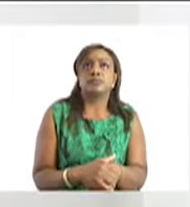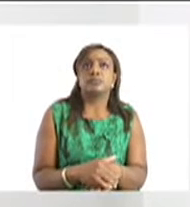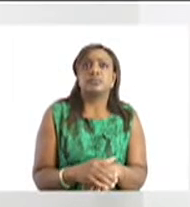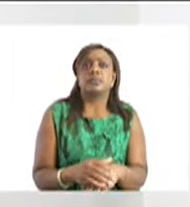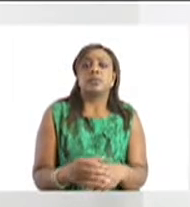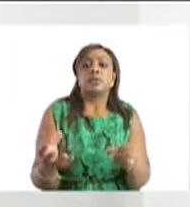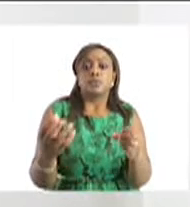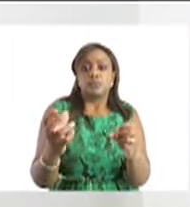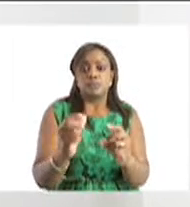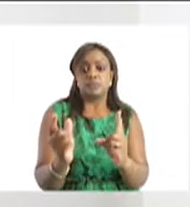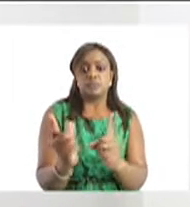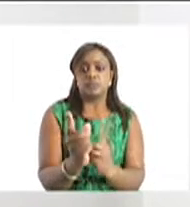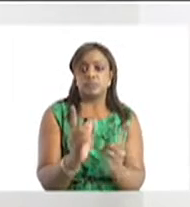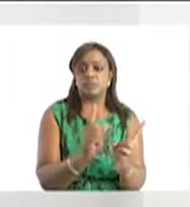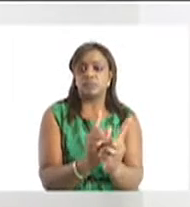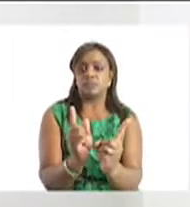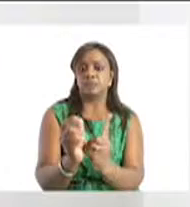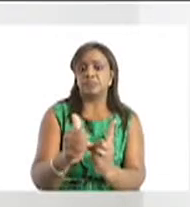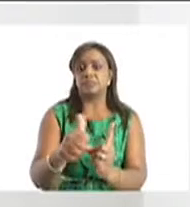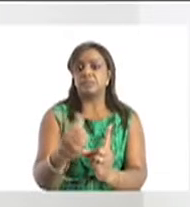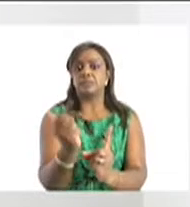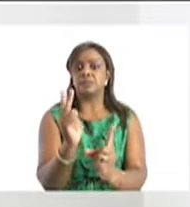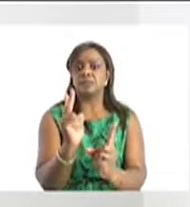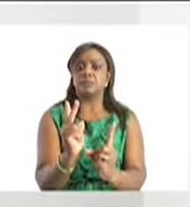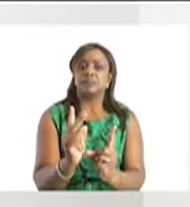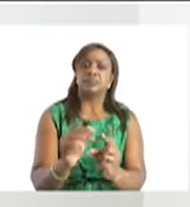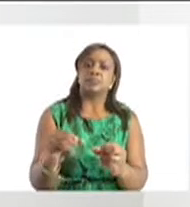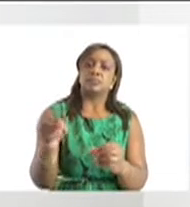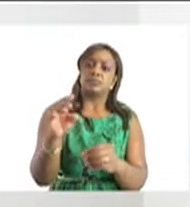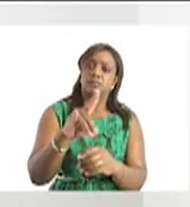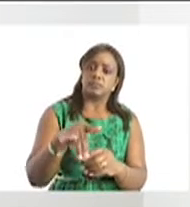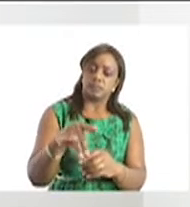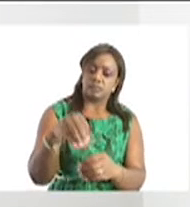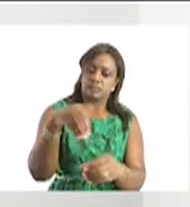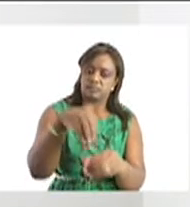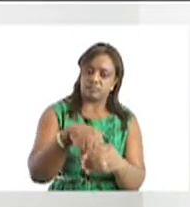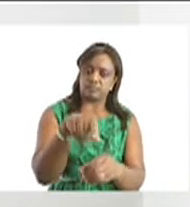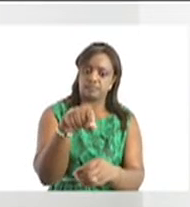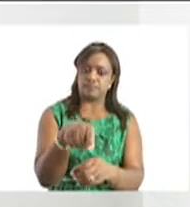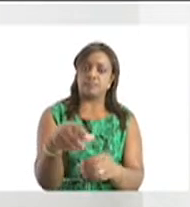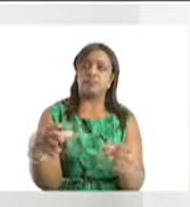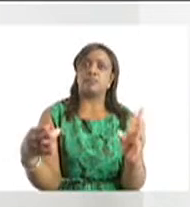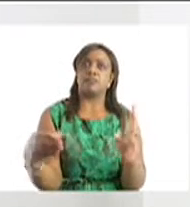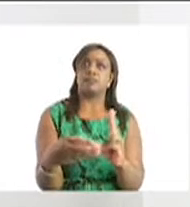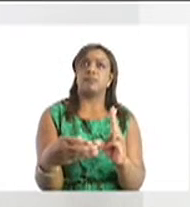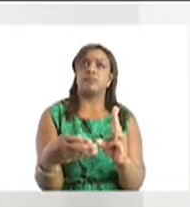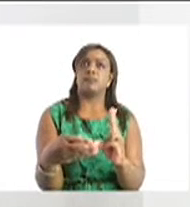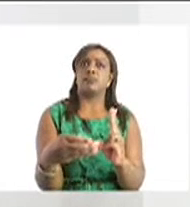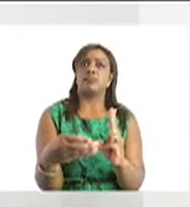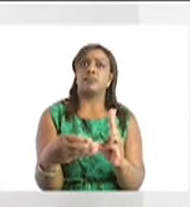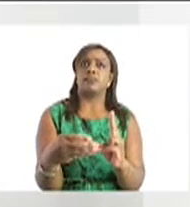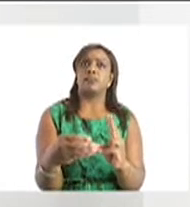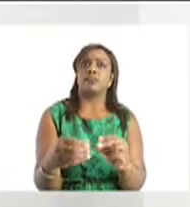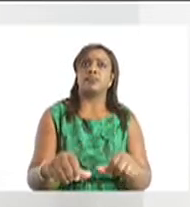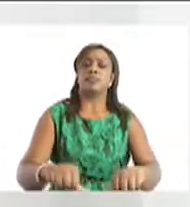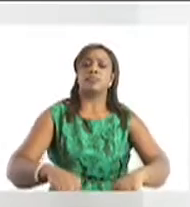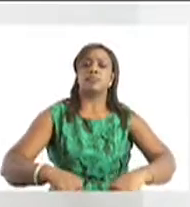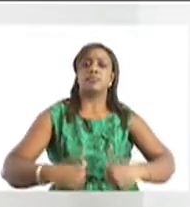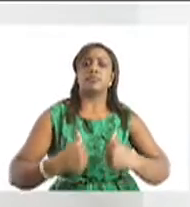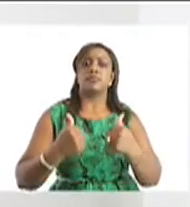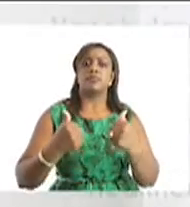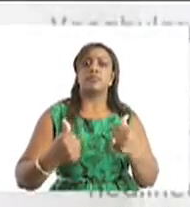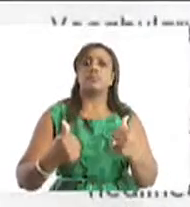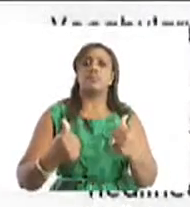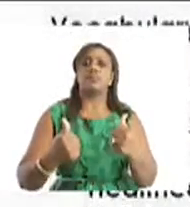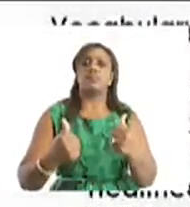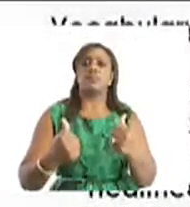you interact with the people or the animals that are around you. Right. Health.